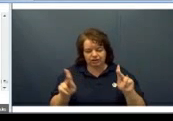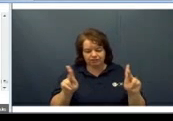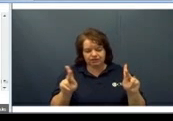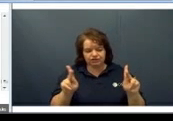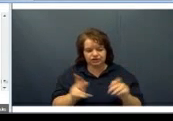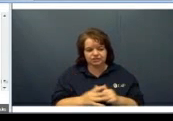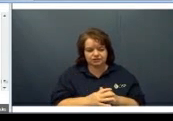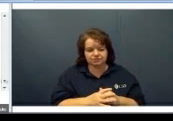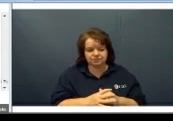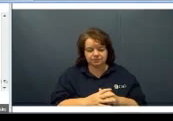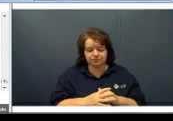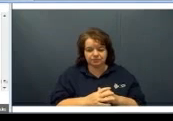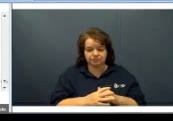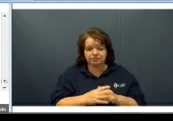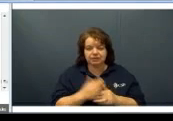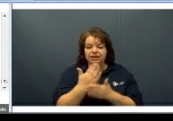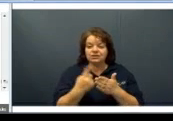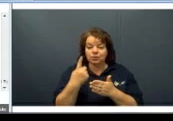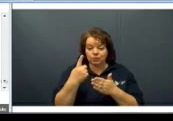for deaf and hard of hearing individuals.